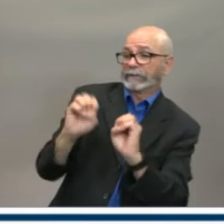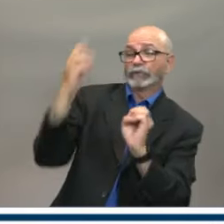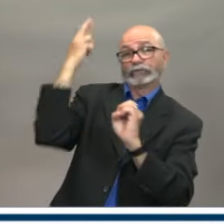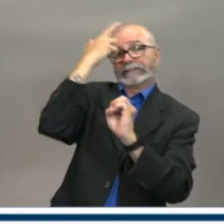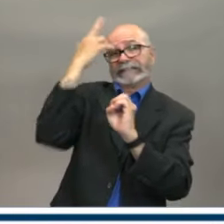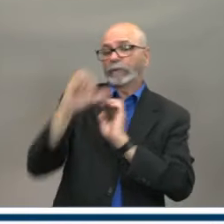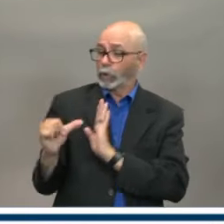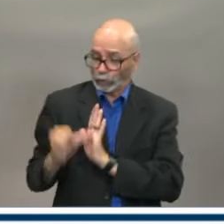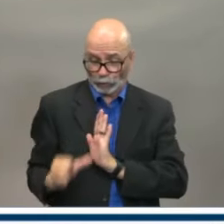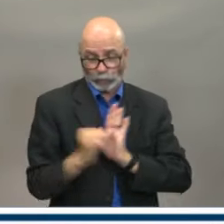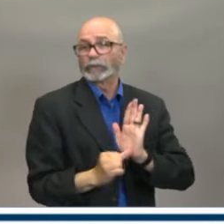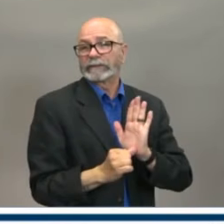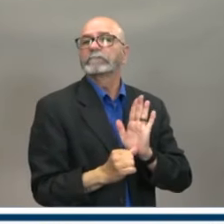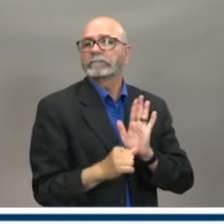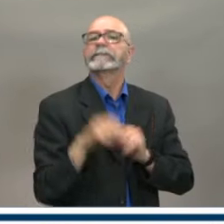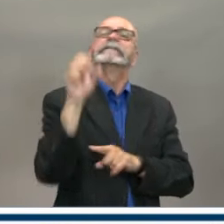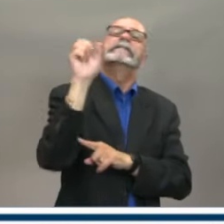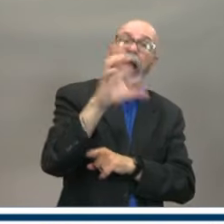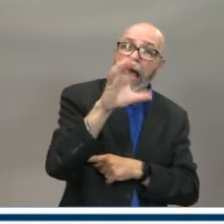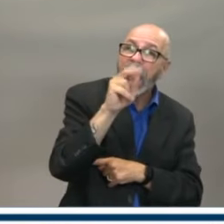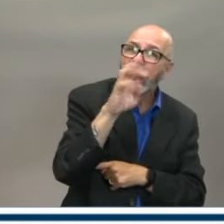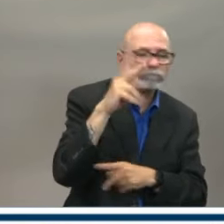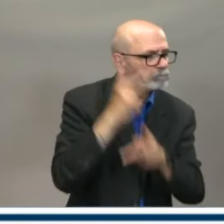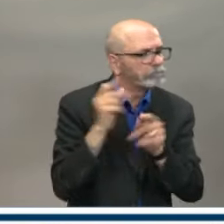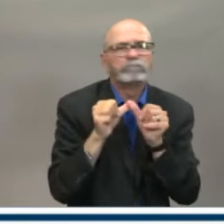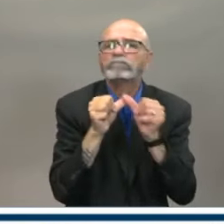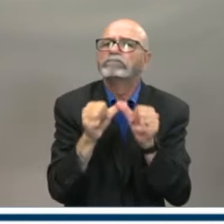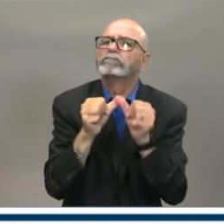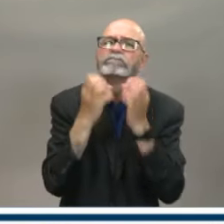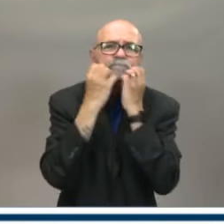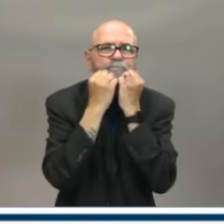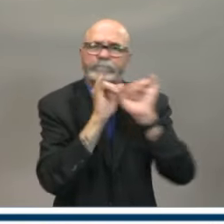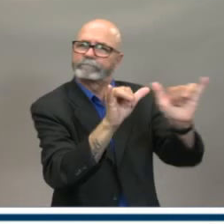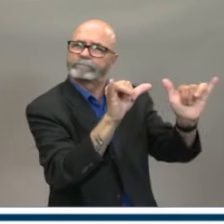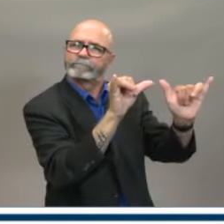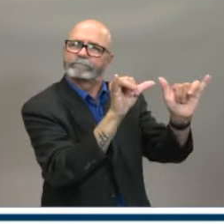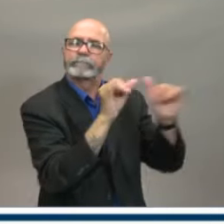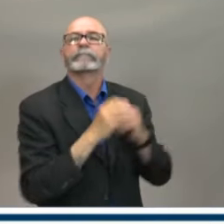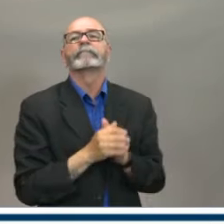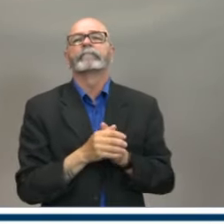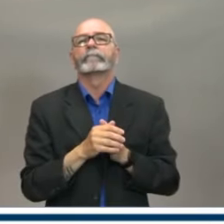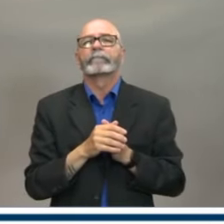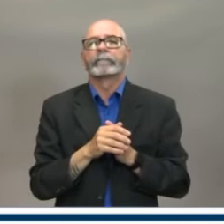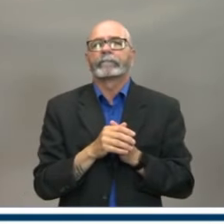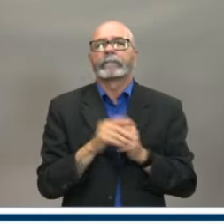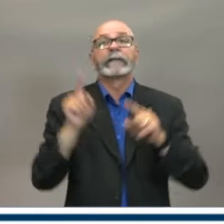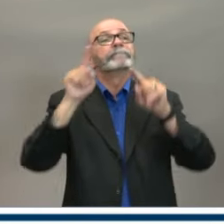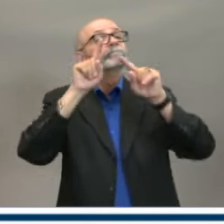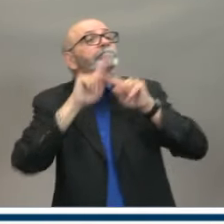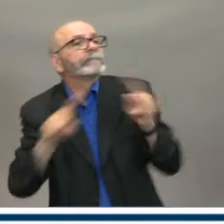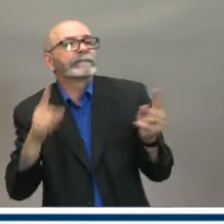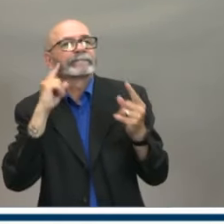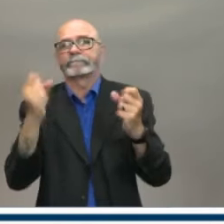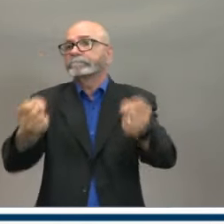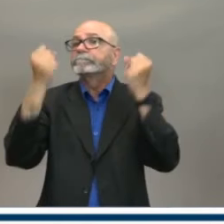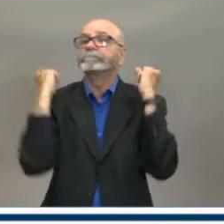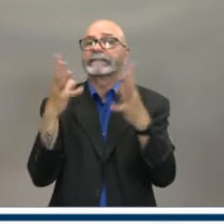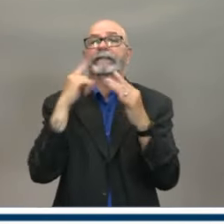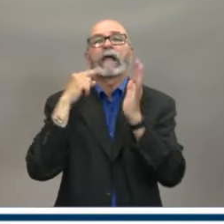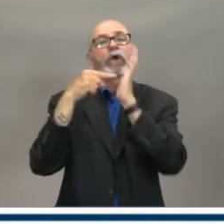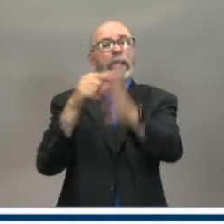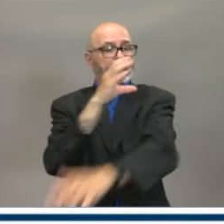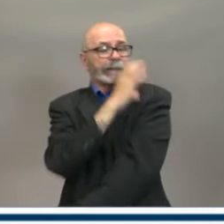Cancer treatment was continued, and a necessary diagnosis. But many of the outpatient clinics, many of